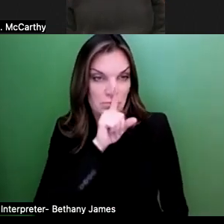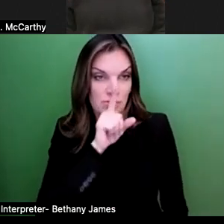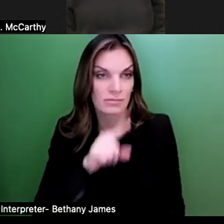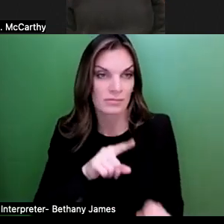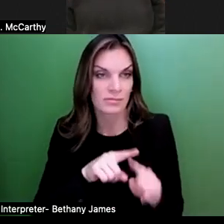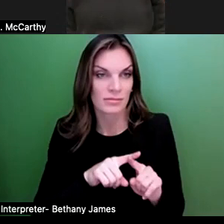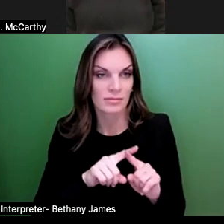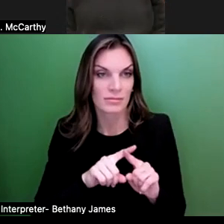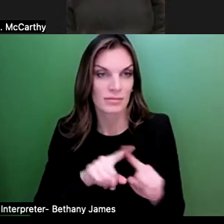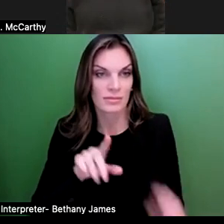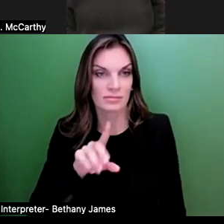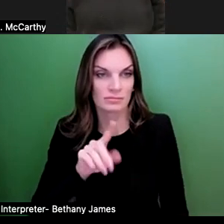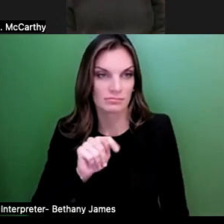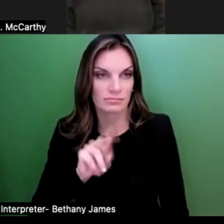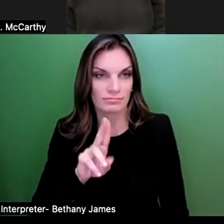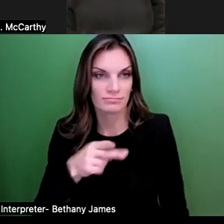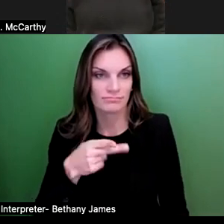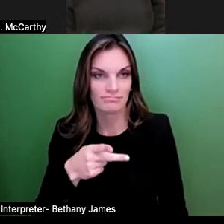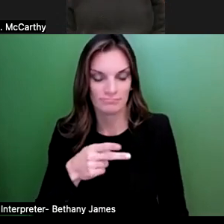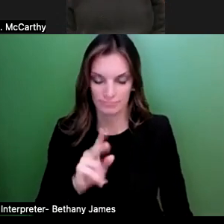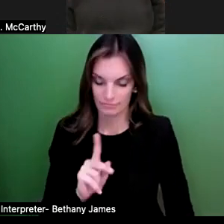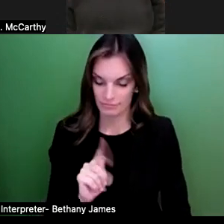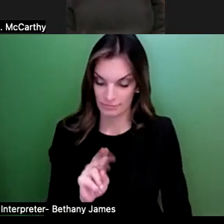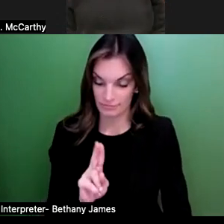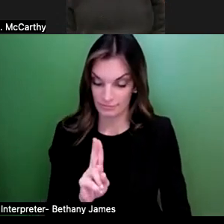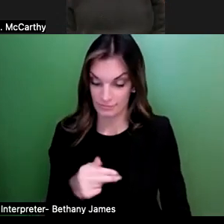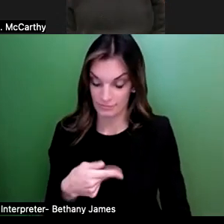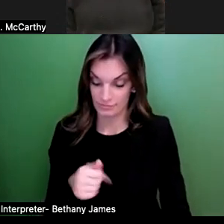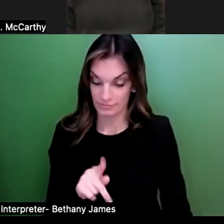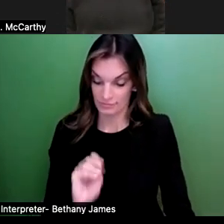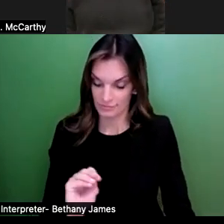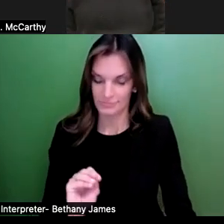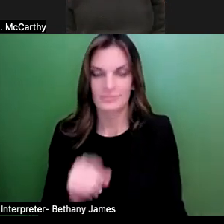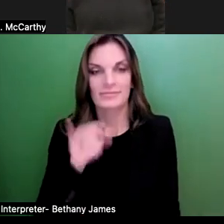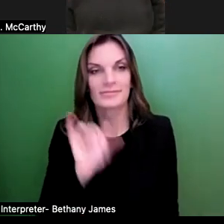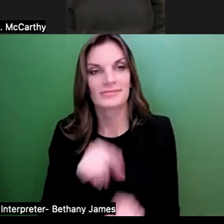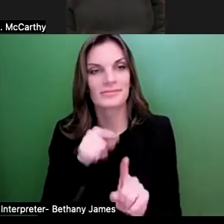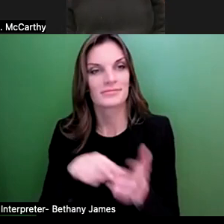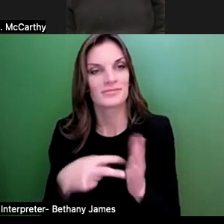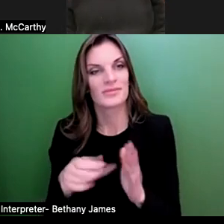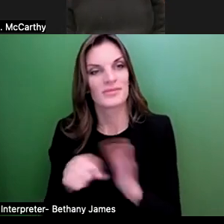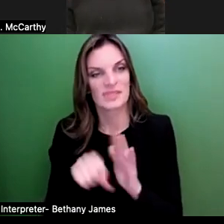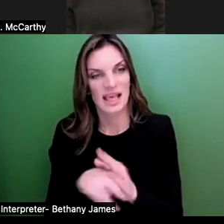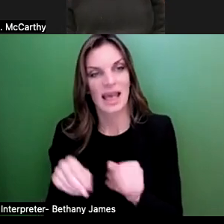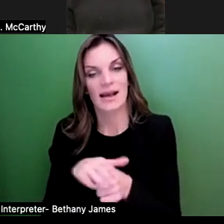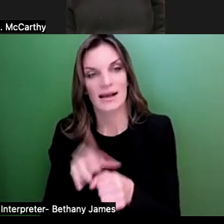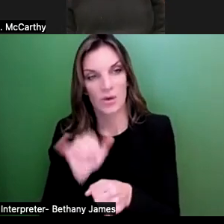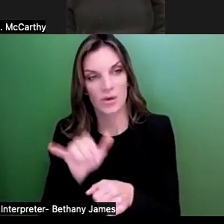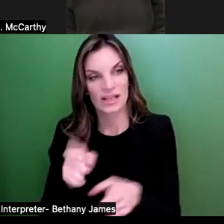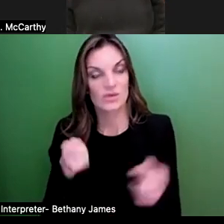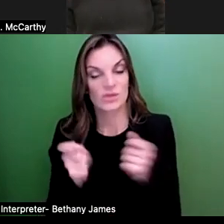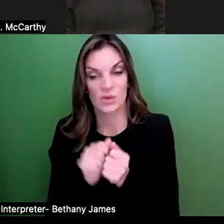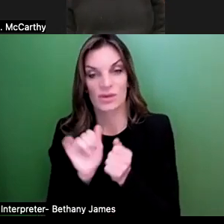it's an issue that goes beyond Tarrytown's borders. It is something that the county as well as the state needs to deal with.